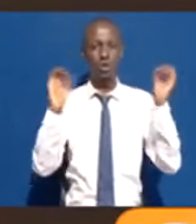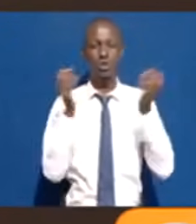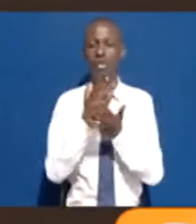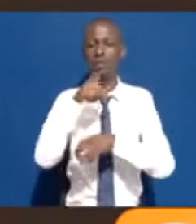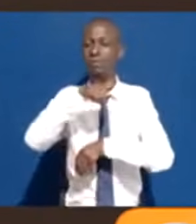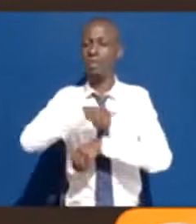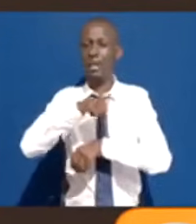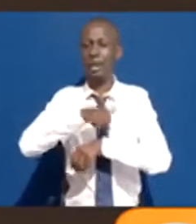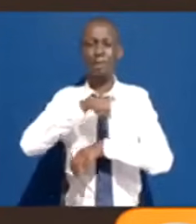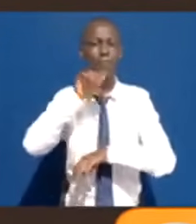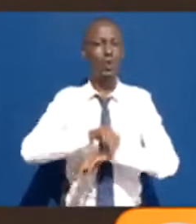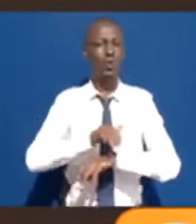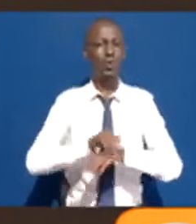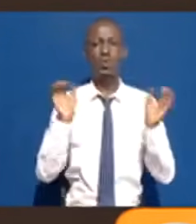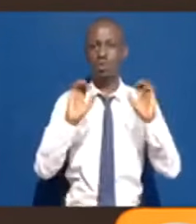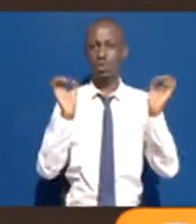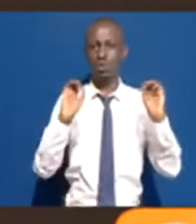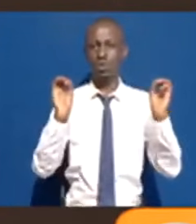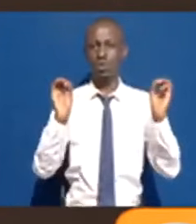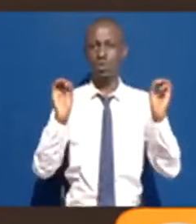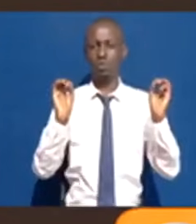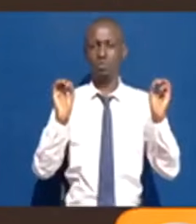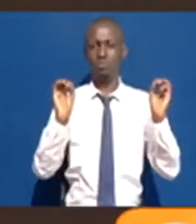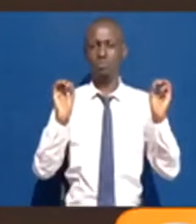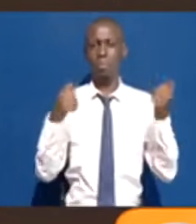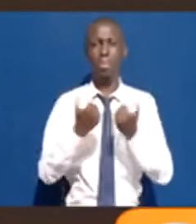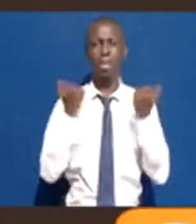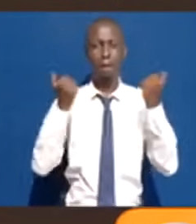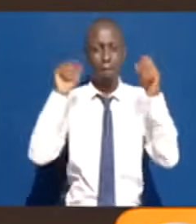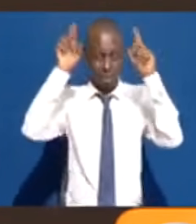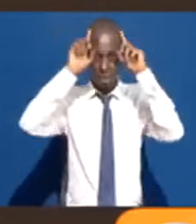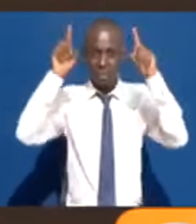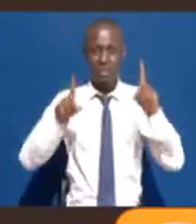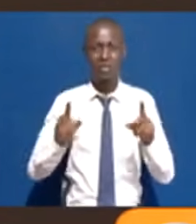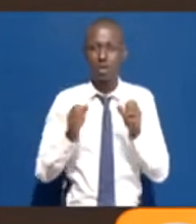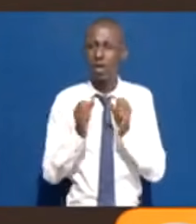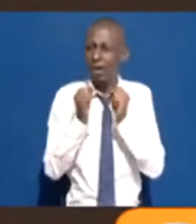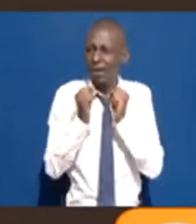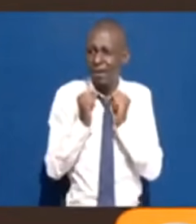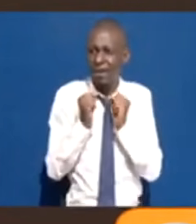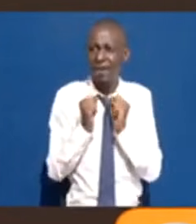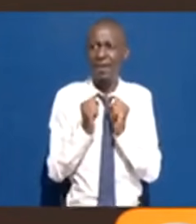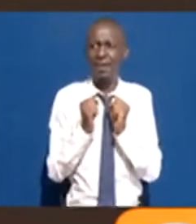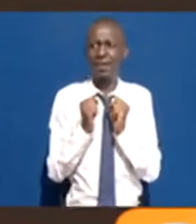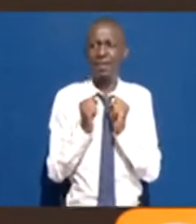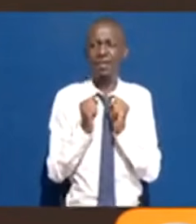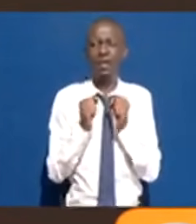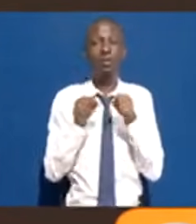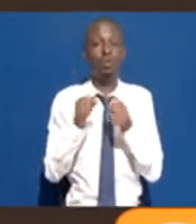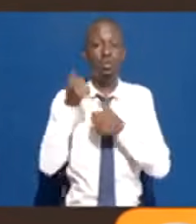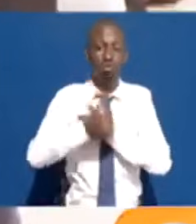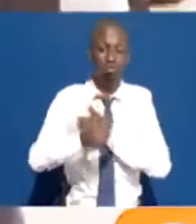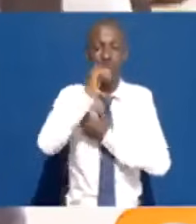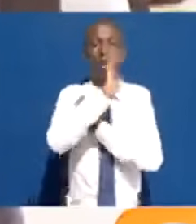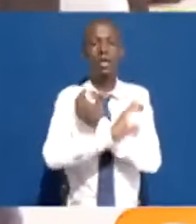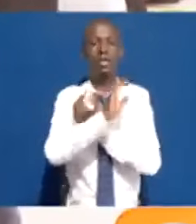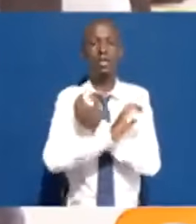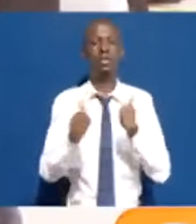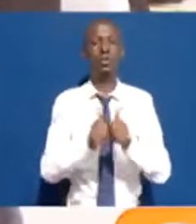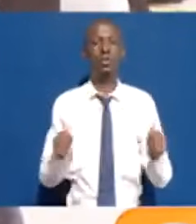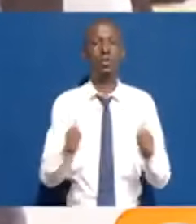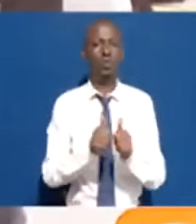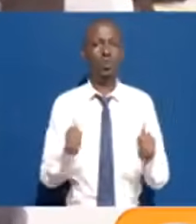sometimes not very pleasant, very difficult decisions to be able to take the country forward. On unity